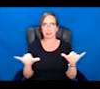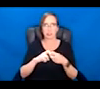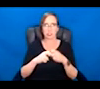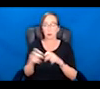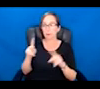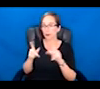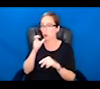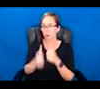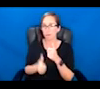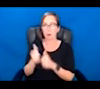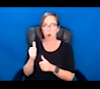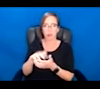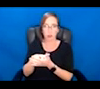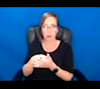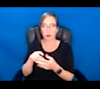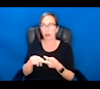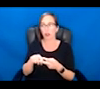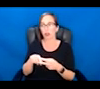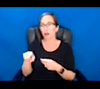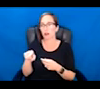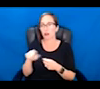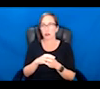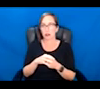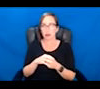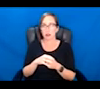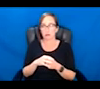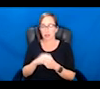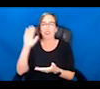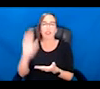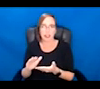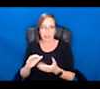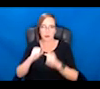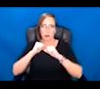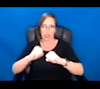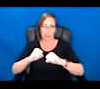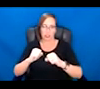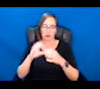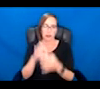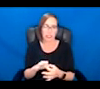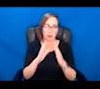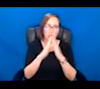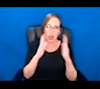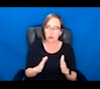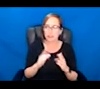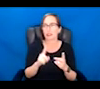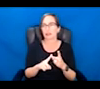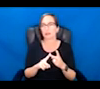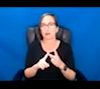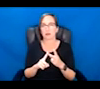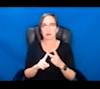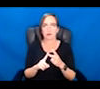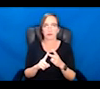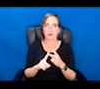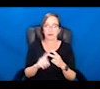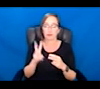vulnerability and the least wherewithal to be protected, whether it's housing stock or floodplains or all these other